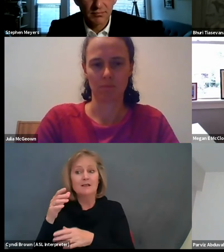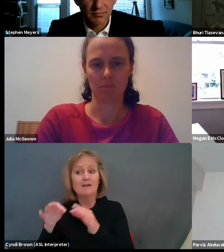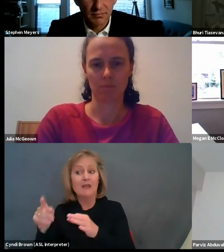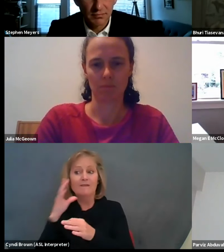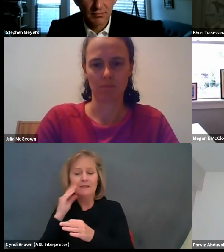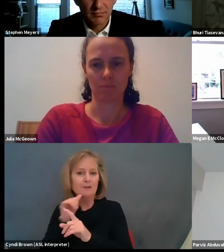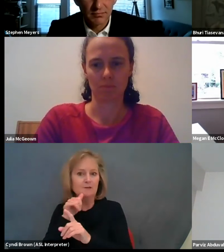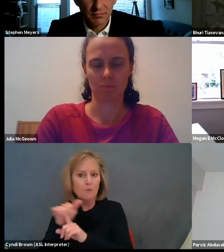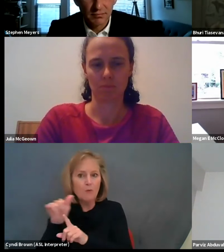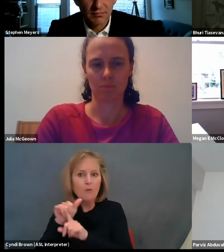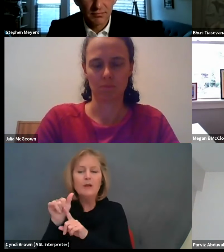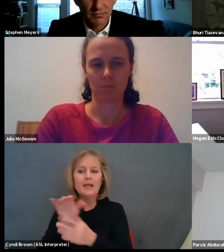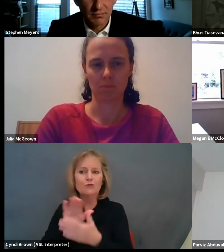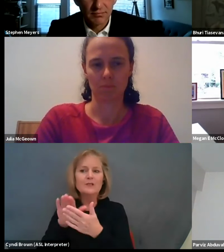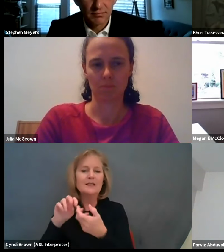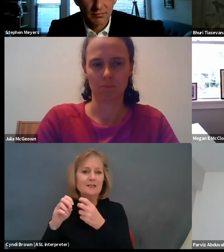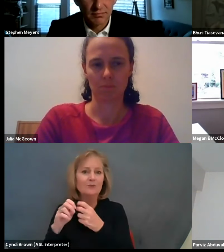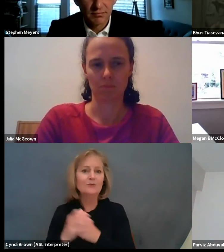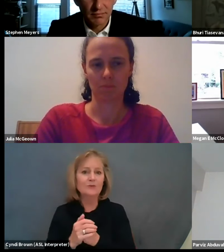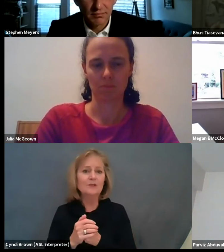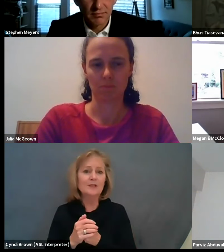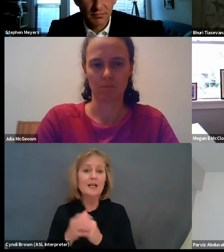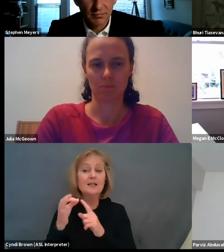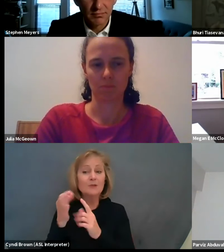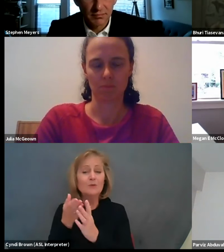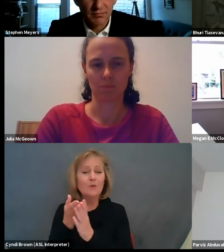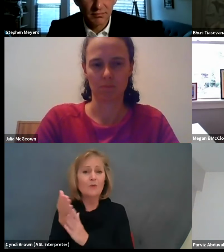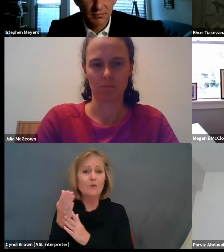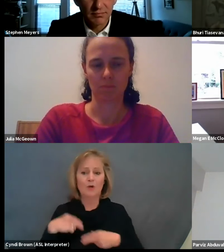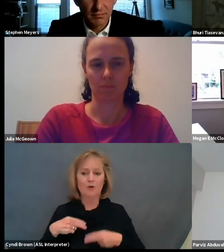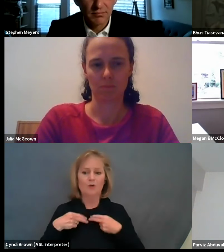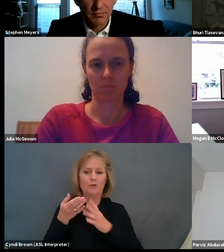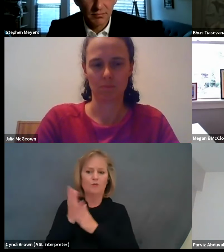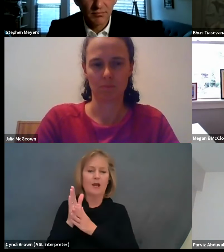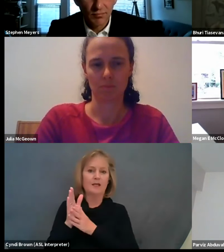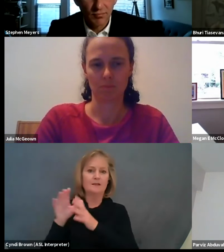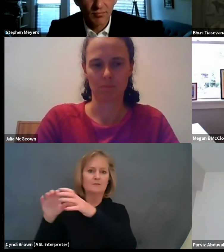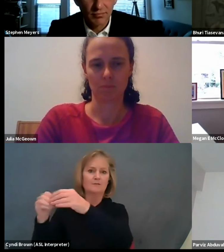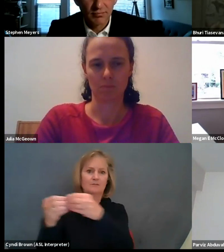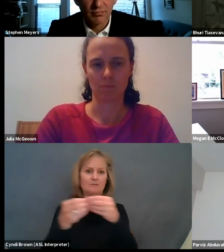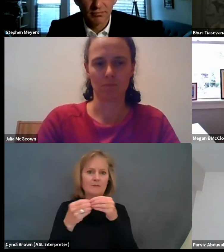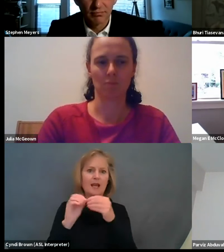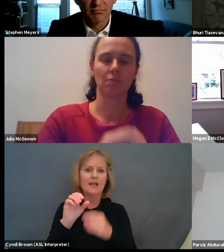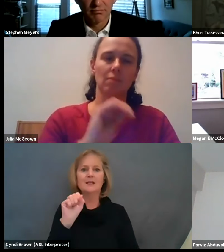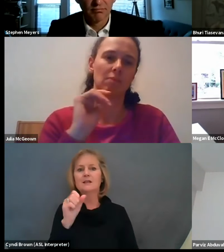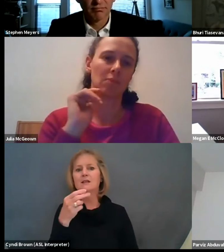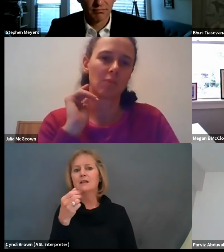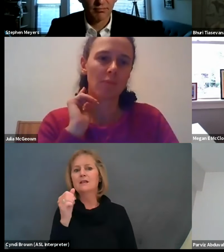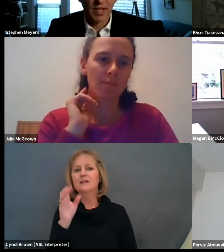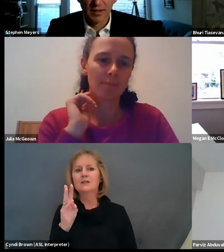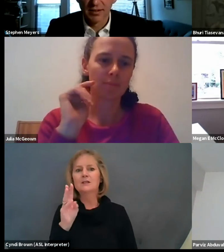and addressing these issues, especially through human rights bodies and shadow reports. Thank